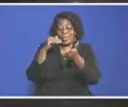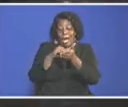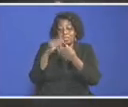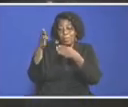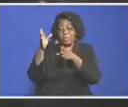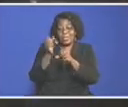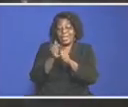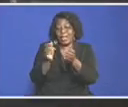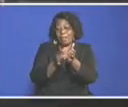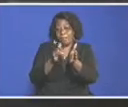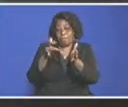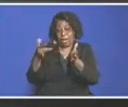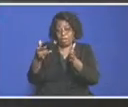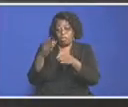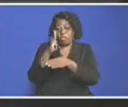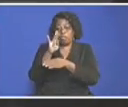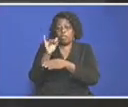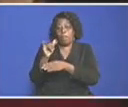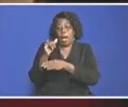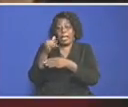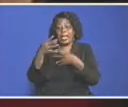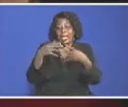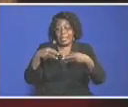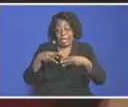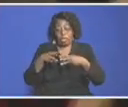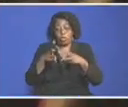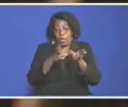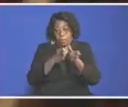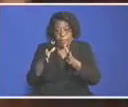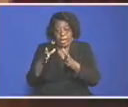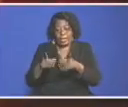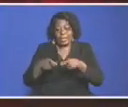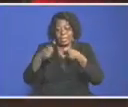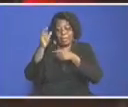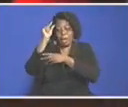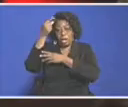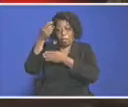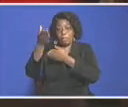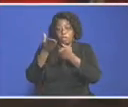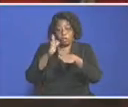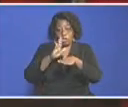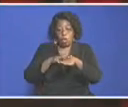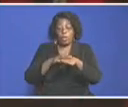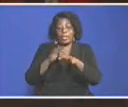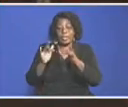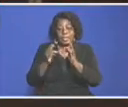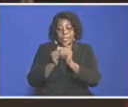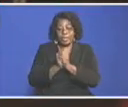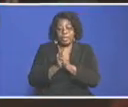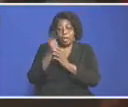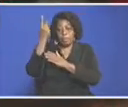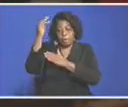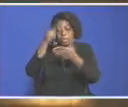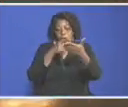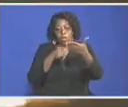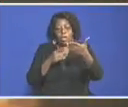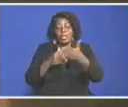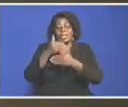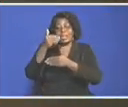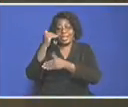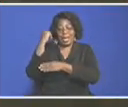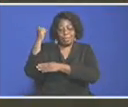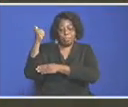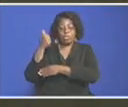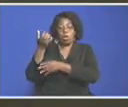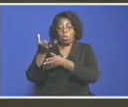taking advantage of the My Gateway platform that offers government services online, Prime Minister Minnis outlined even more ways his next